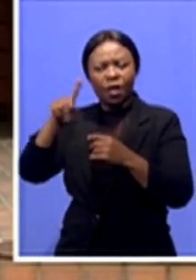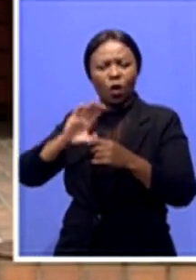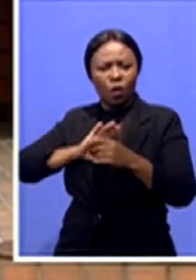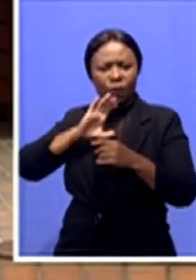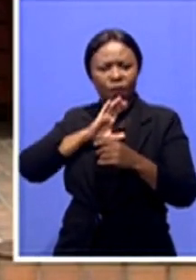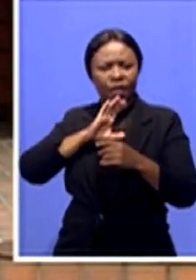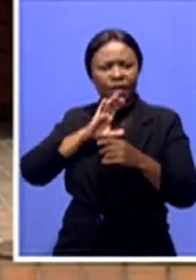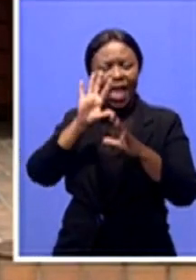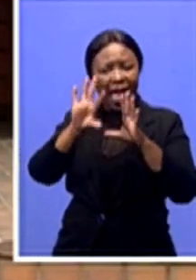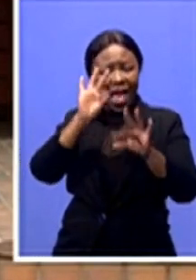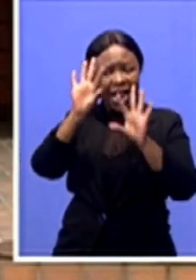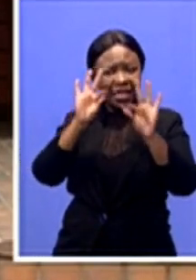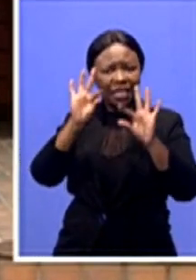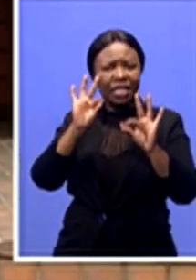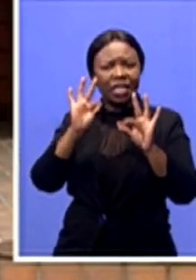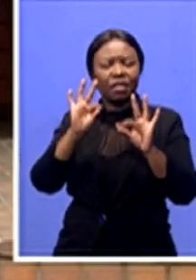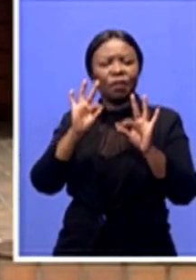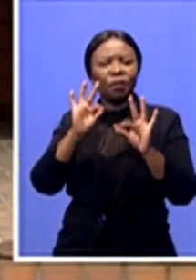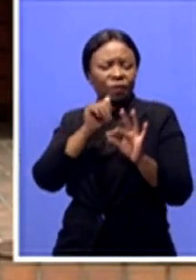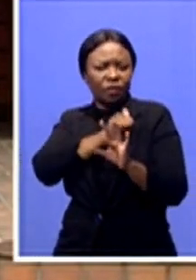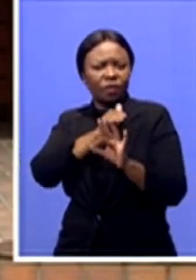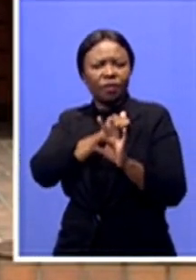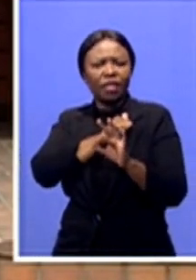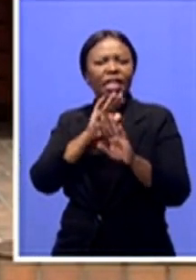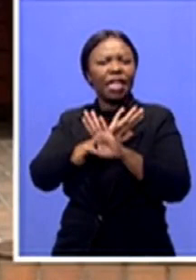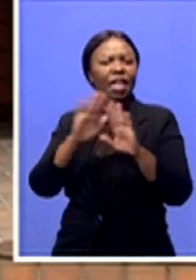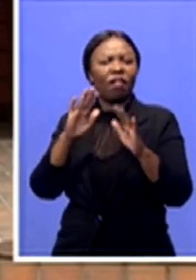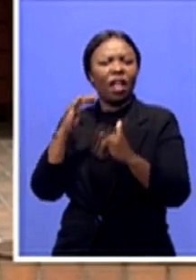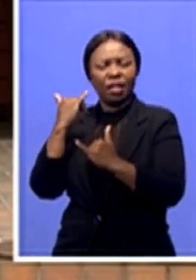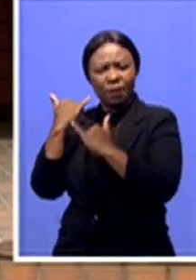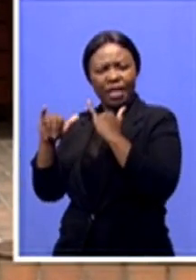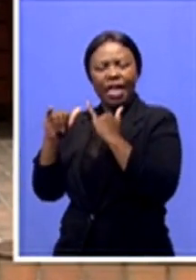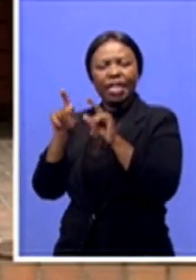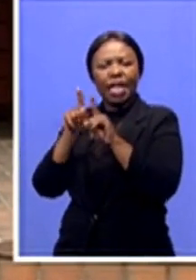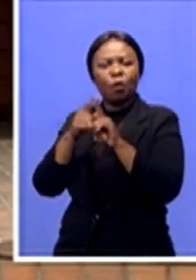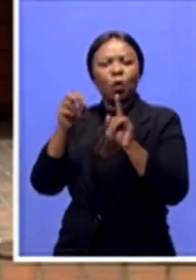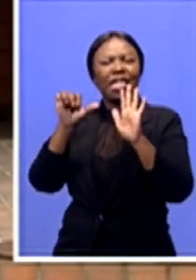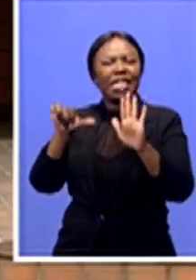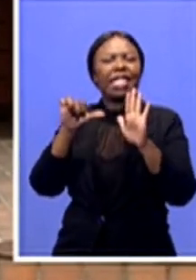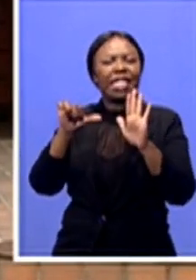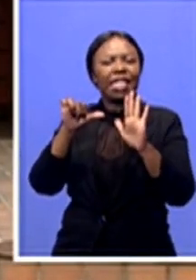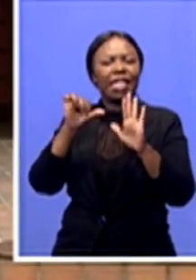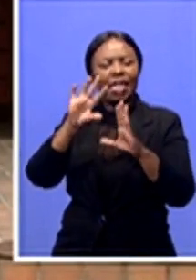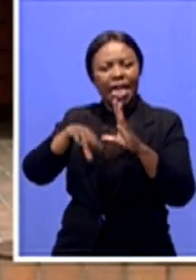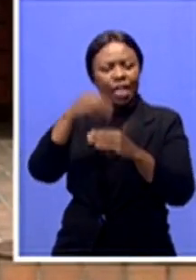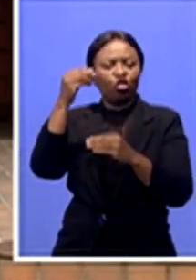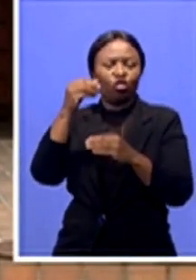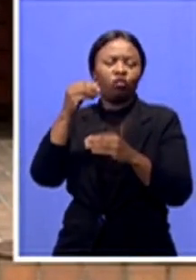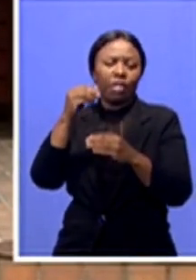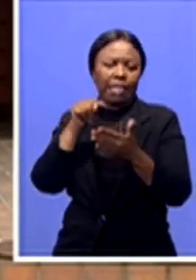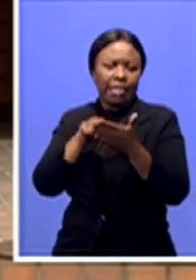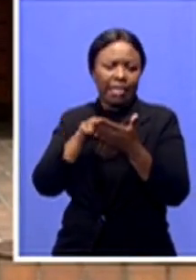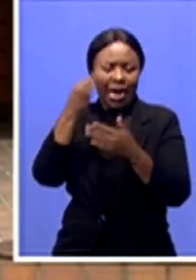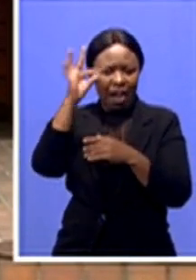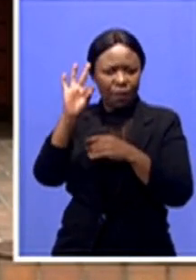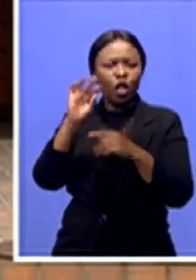dismal as it was in the 2016 local government elections. They are saying that they are anticipating to maintain their current position. If